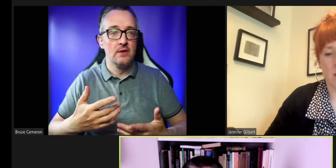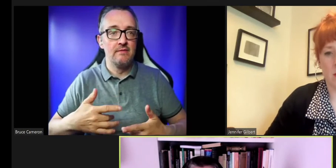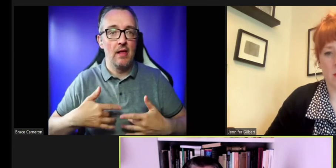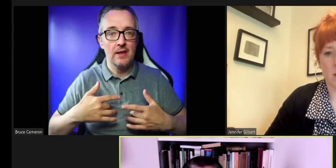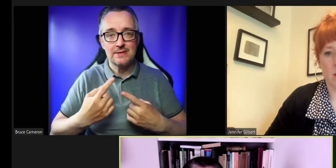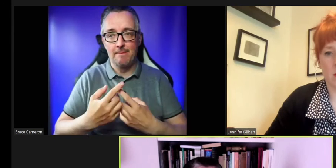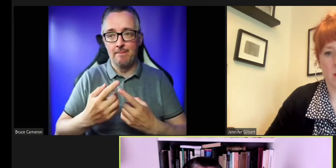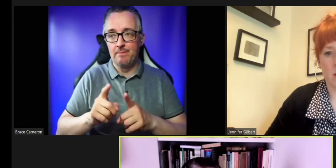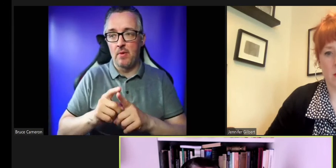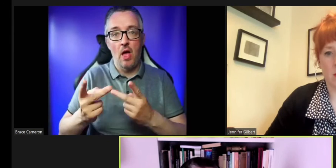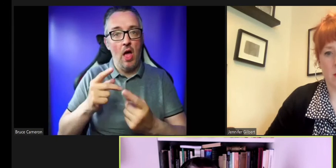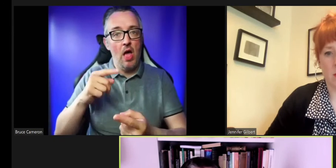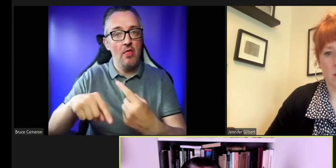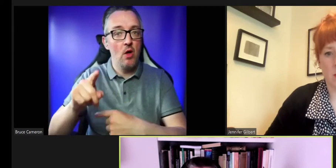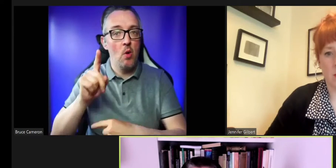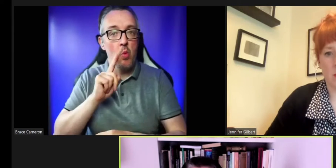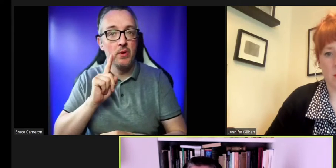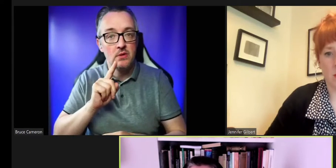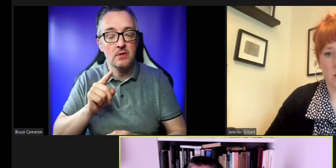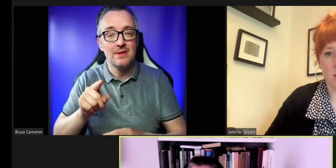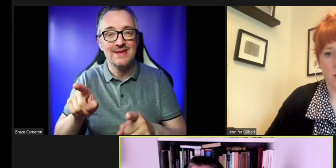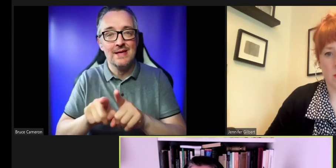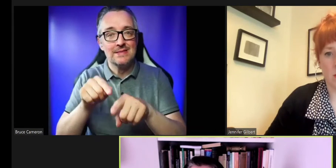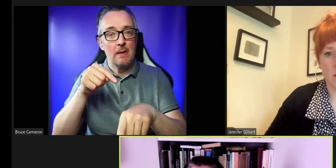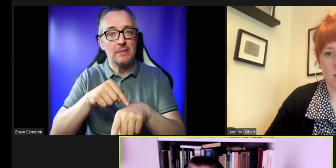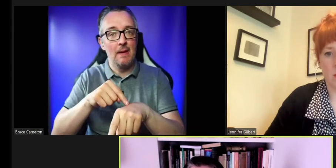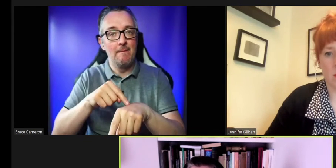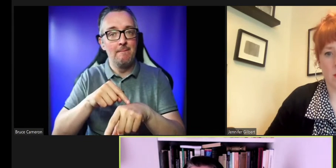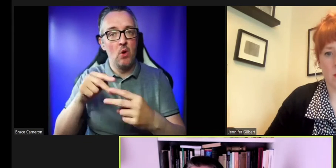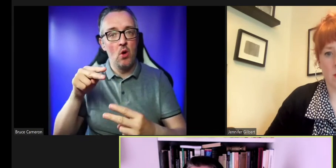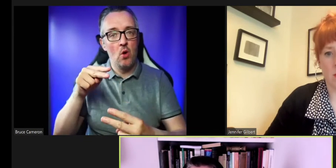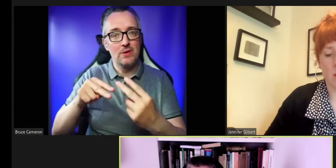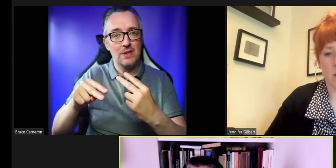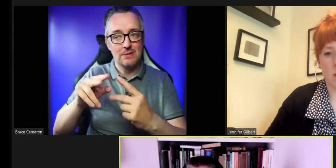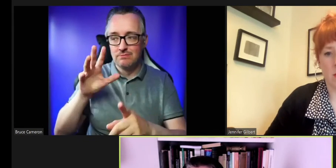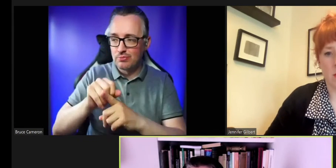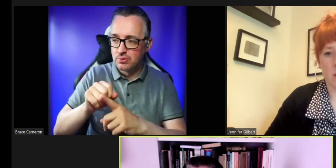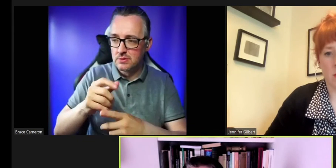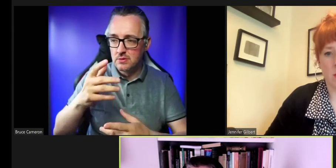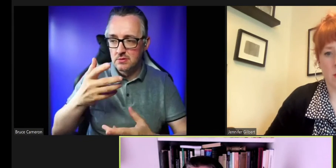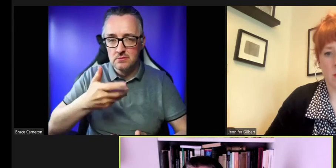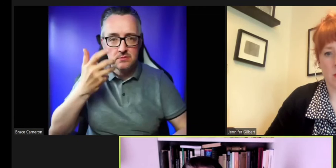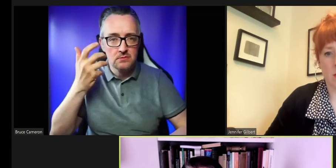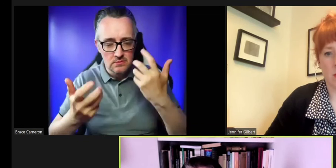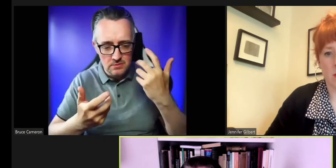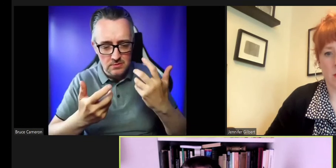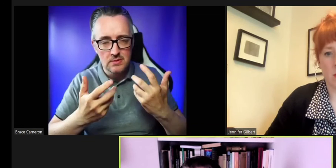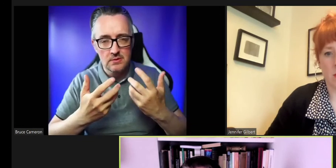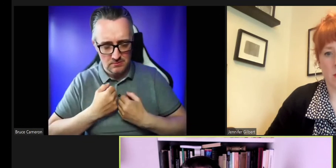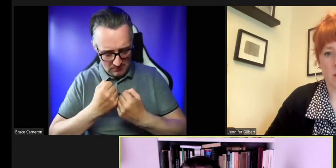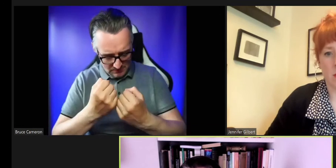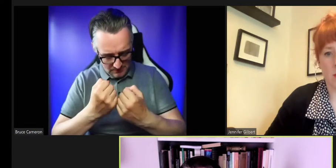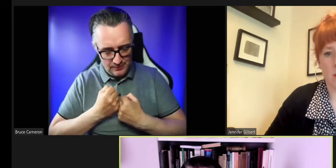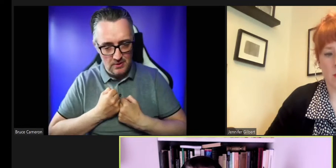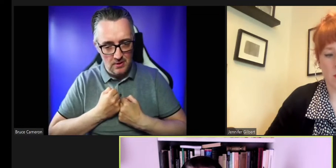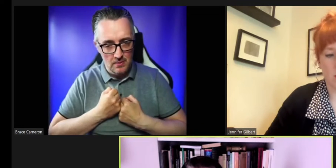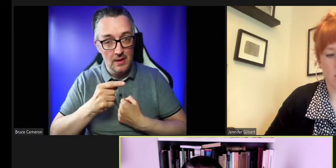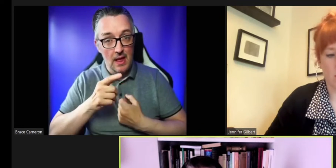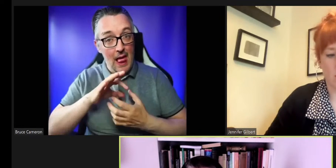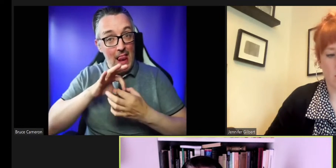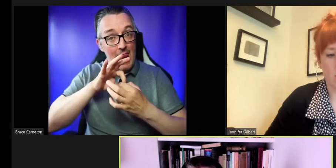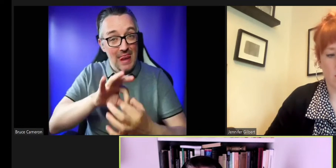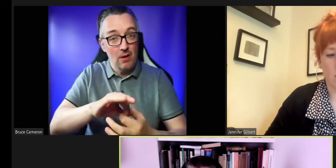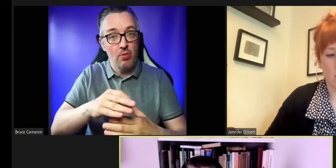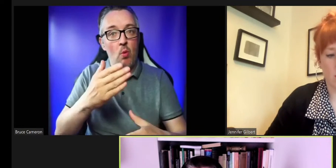were discovering their autism at the same time. But it's the doing it with your work that feels very